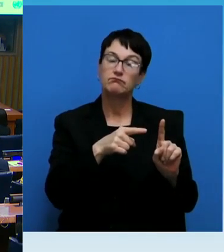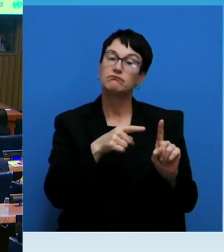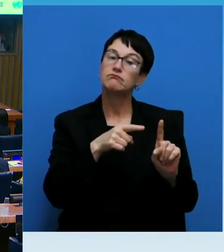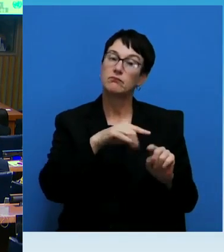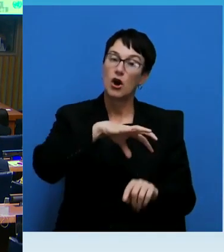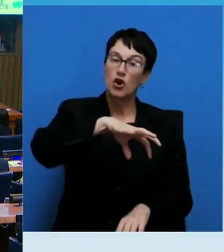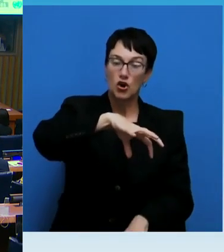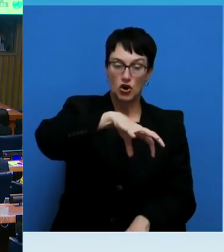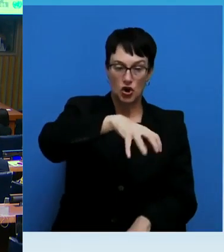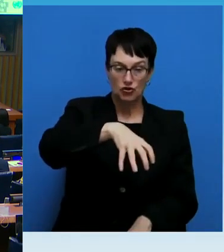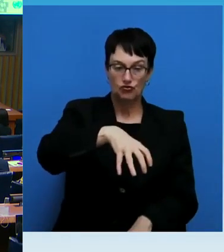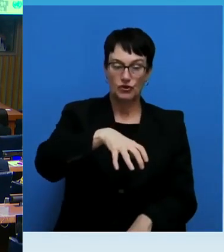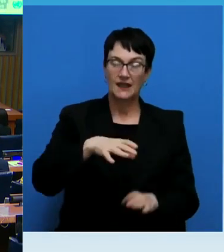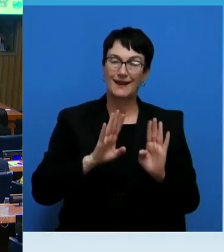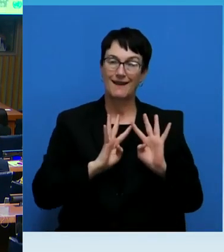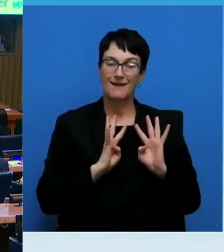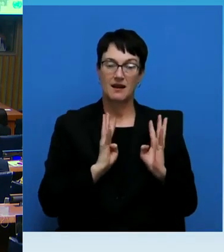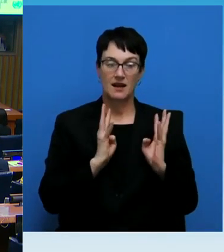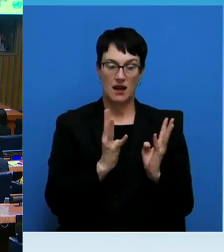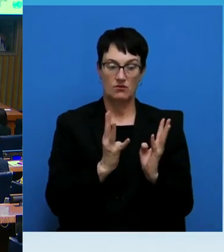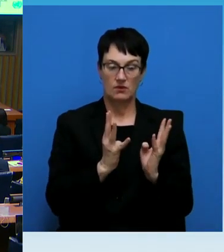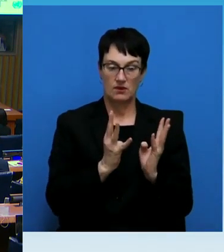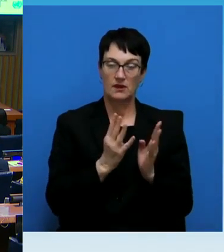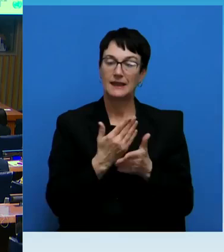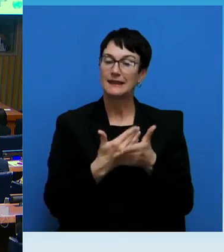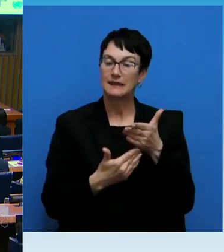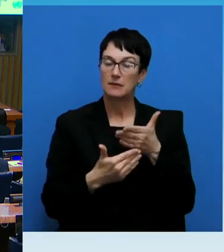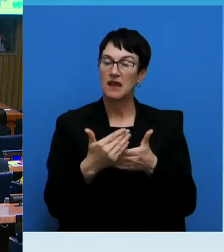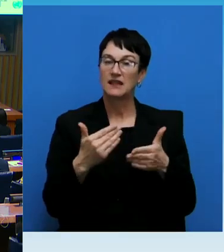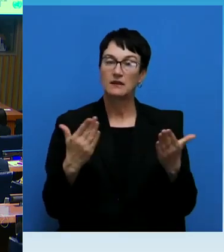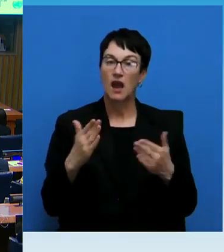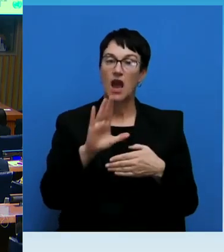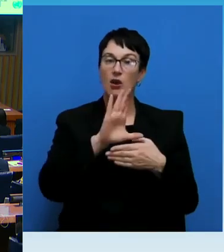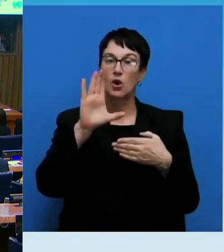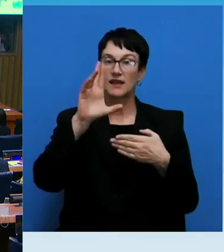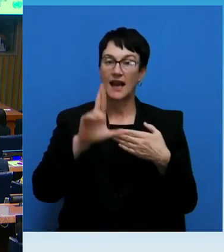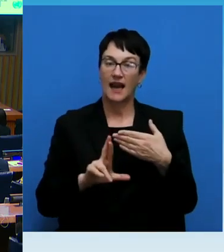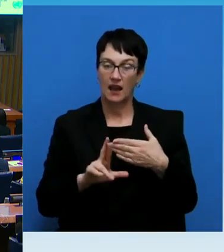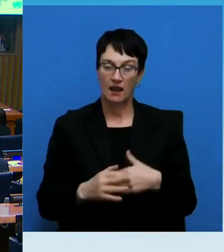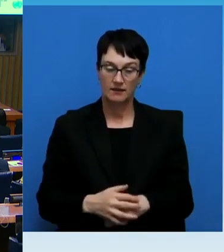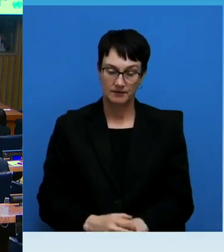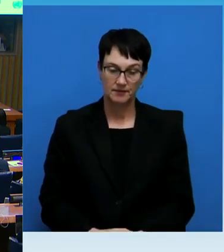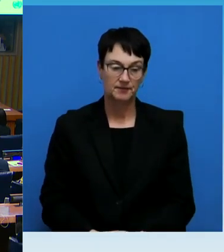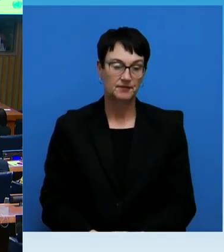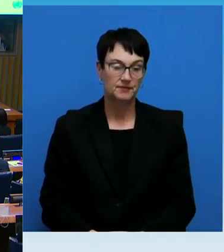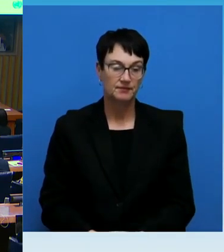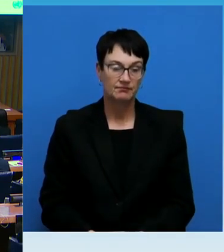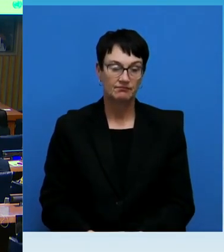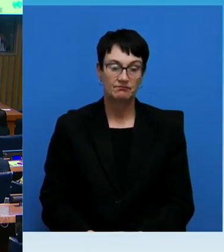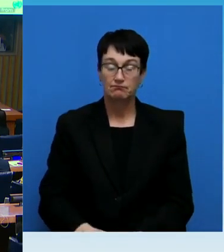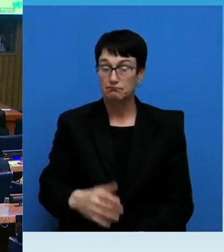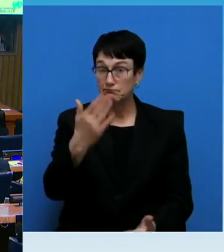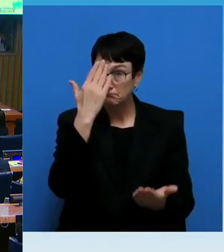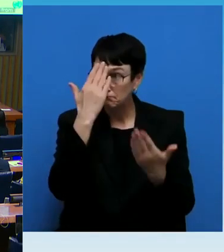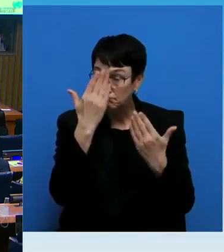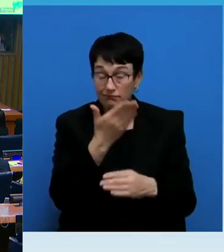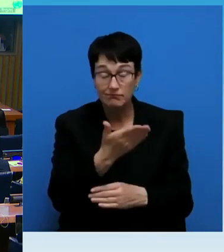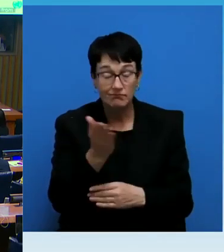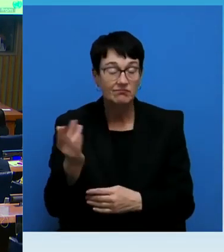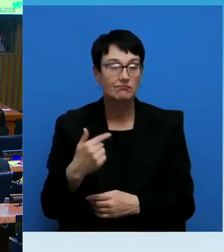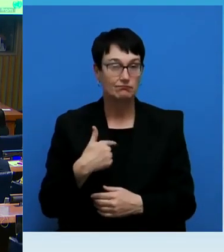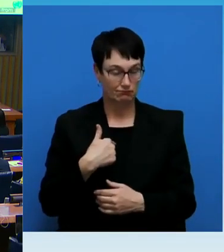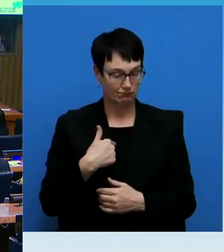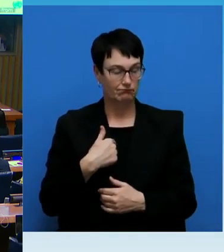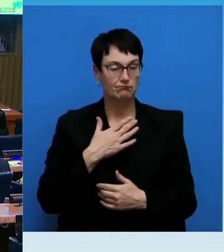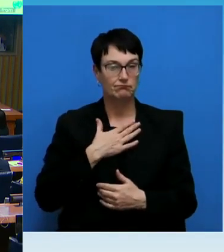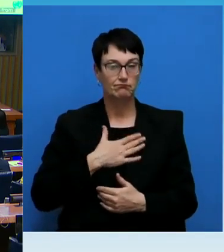Excellencies, from Costa Rica, we wish to recognize and celebrate the advances in implementation of the Convention on